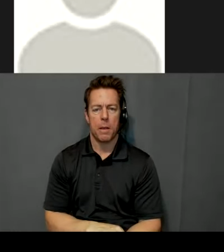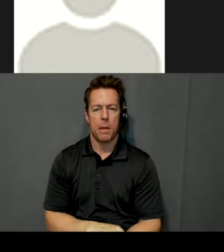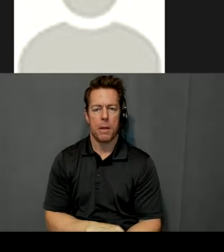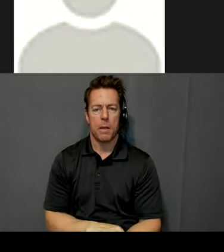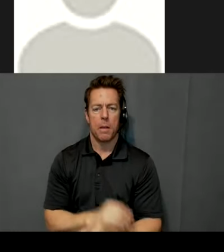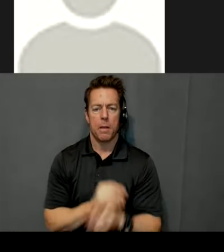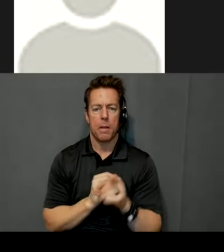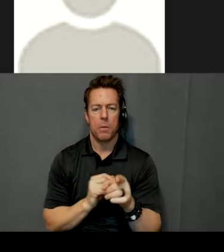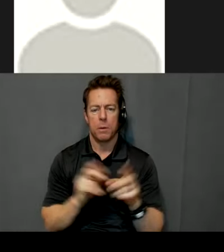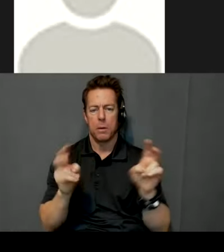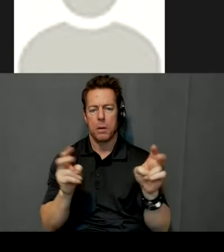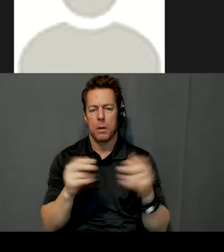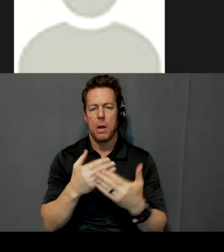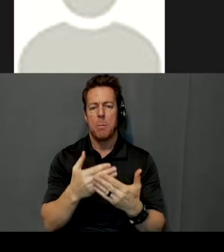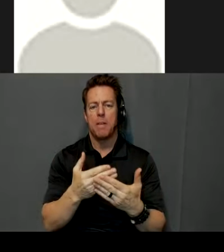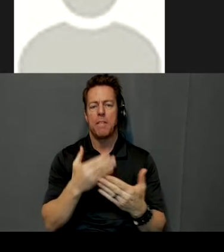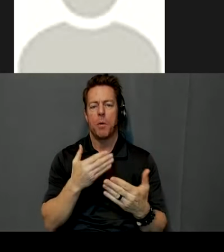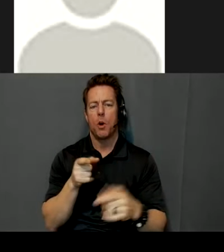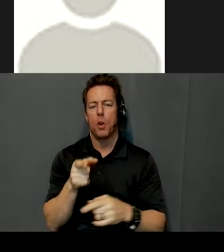This one is entitled Before You Go.